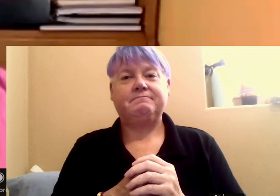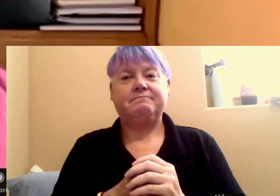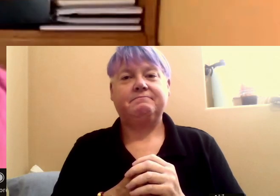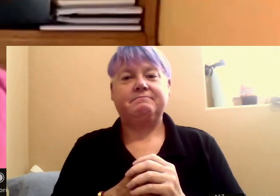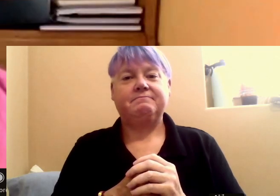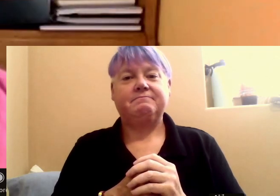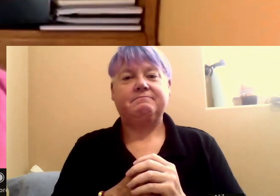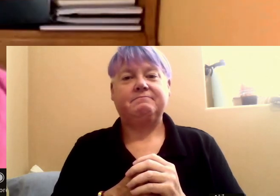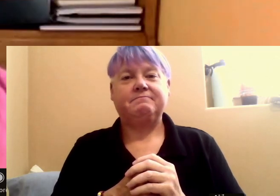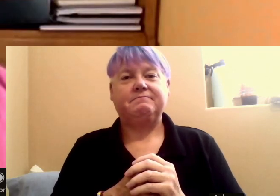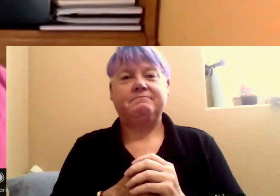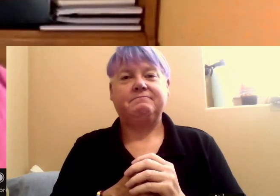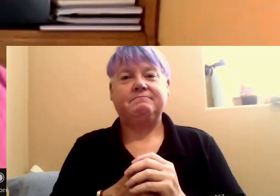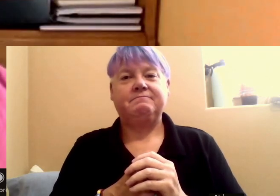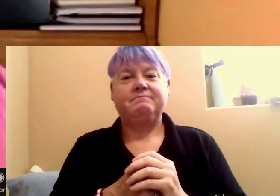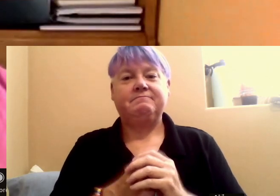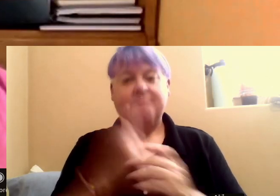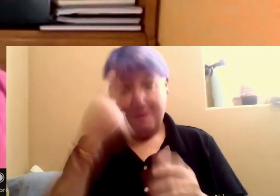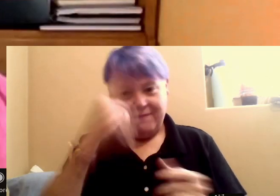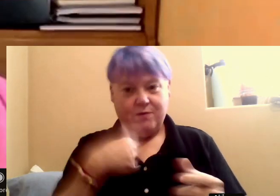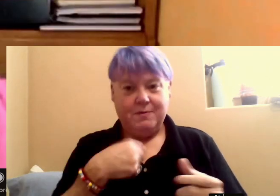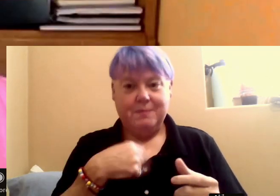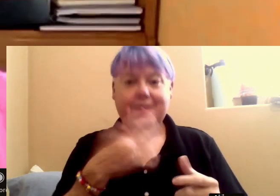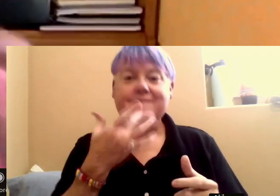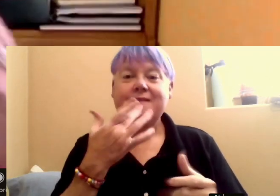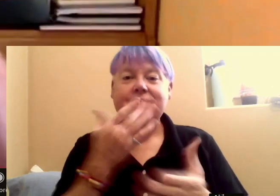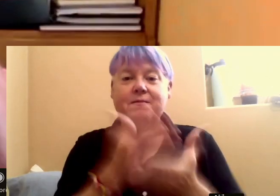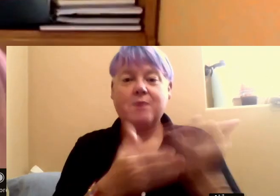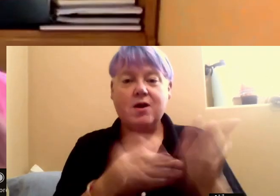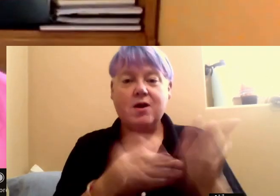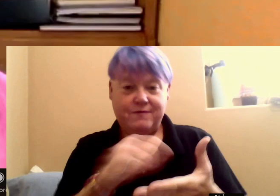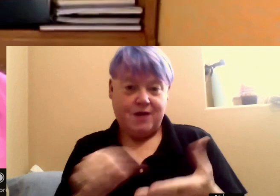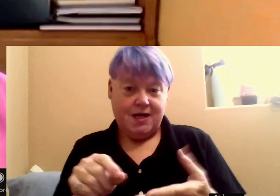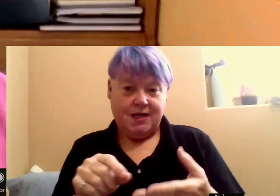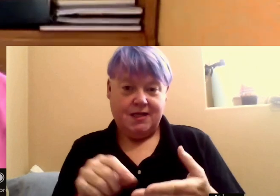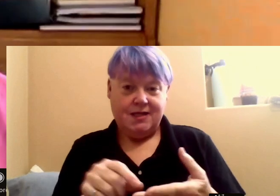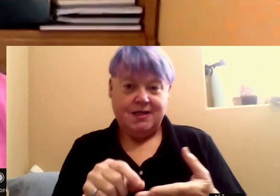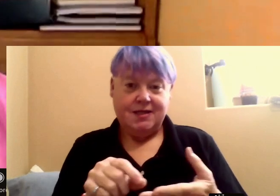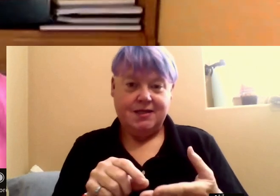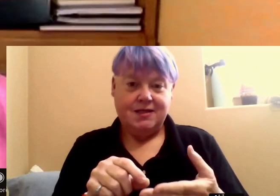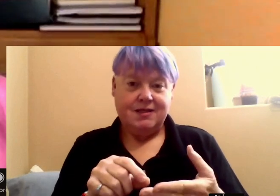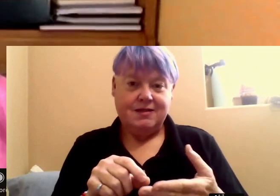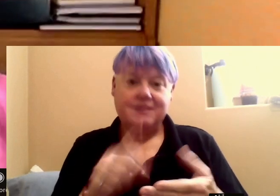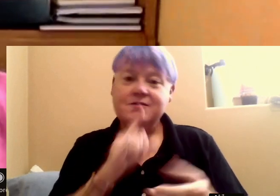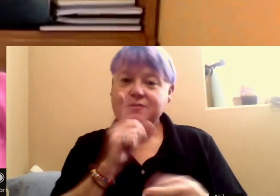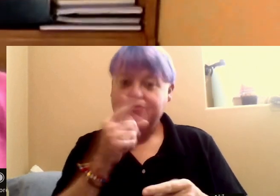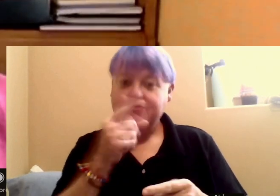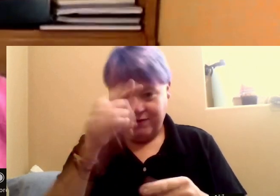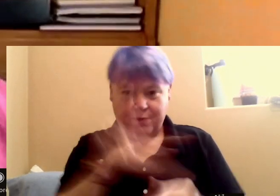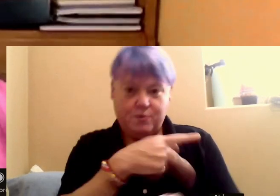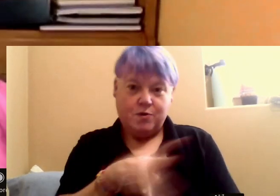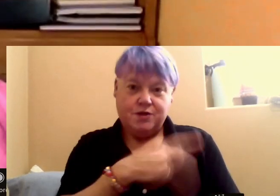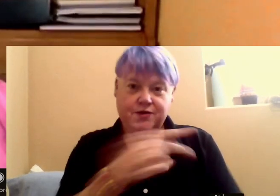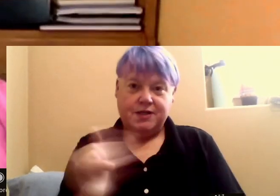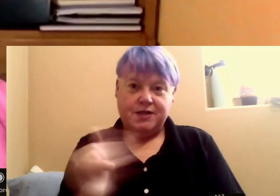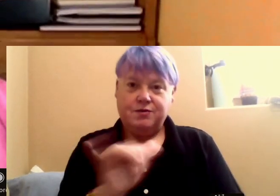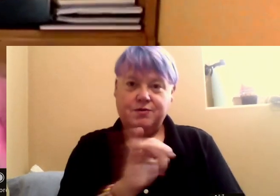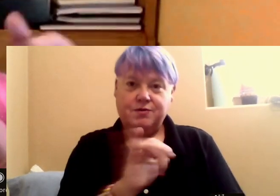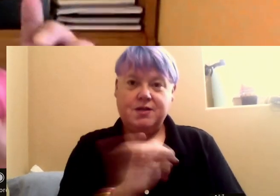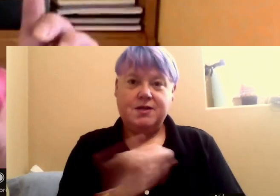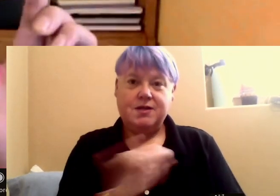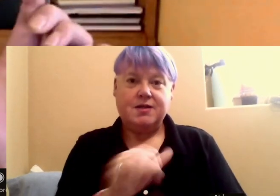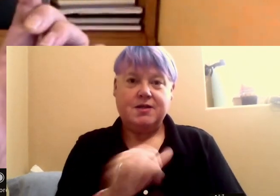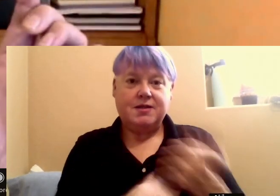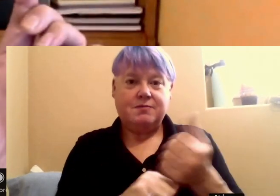Gosh. For me, I think my favorite part is, and this is true for poetry books as well as for other